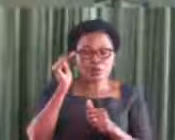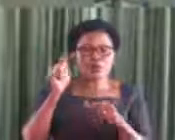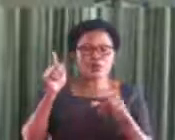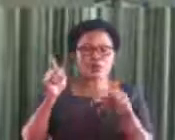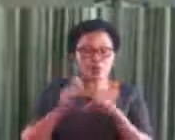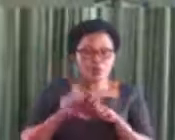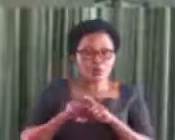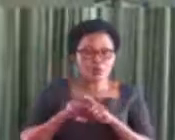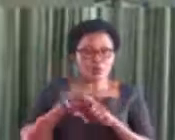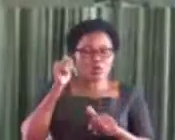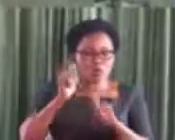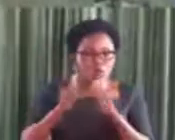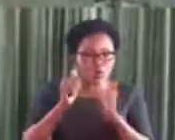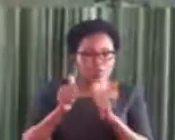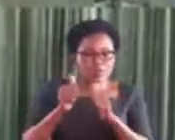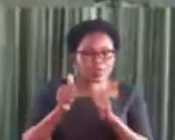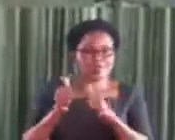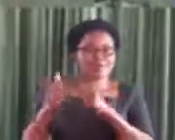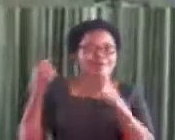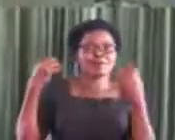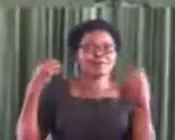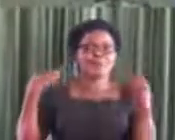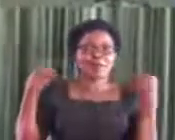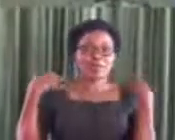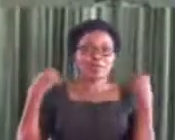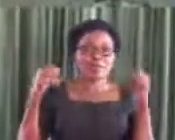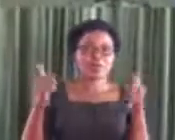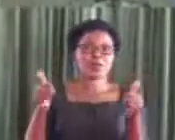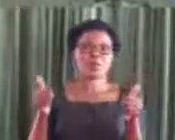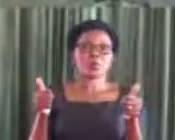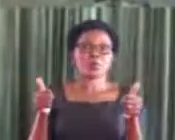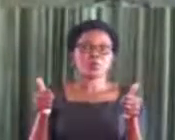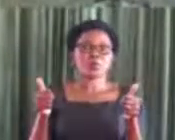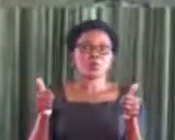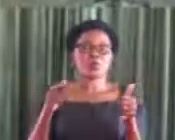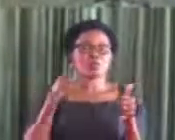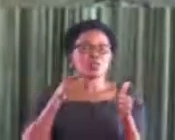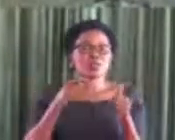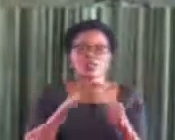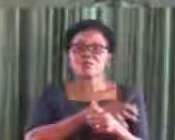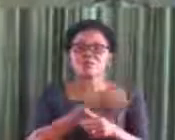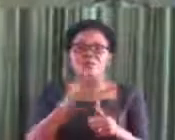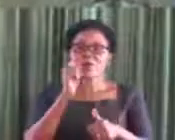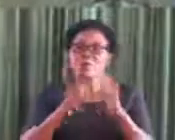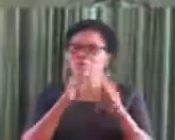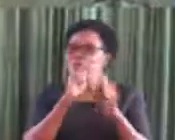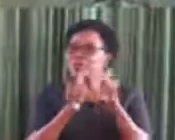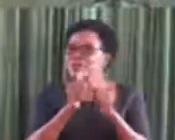has yet to exercise. Which would this be?